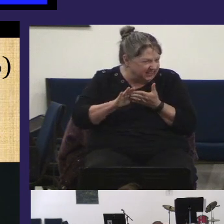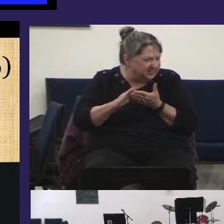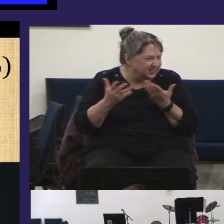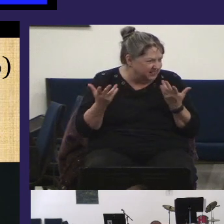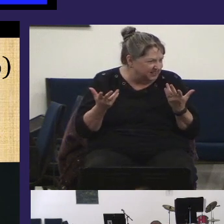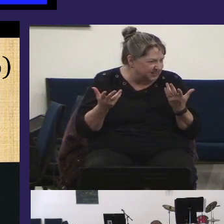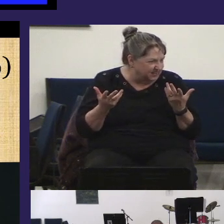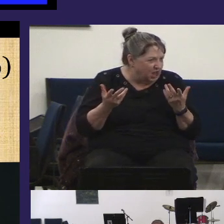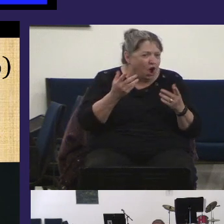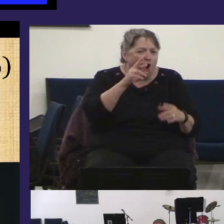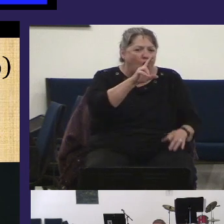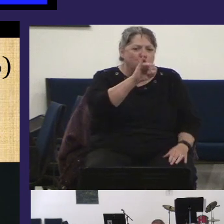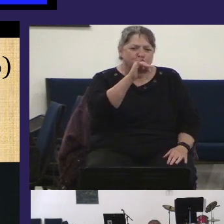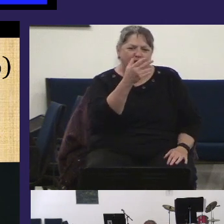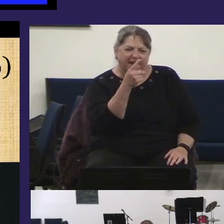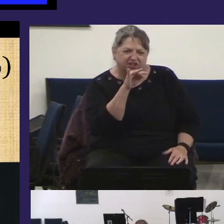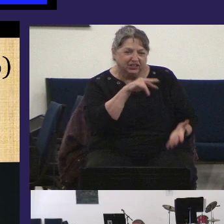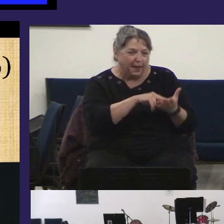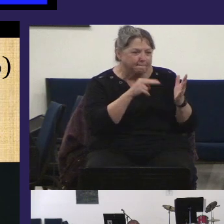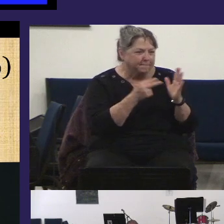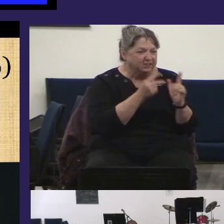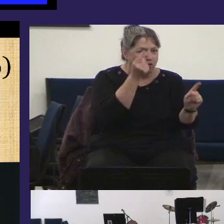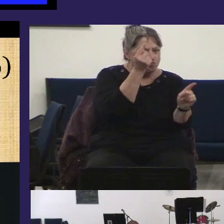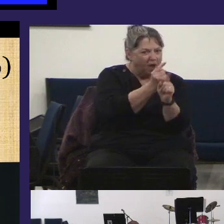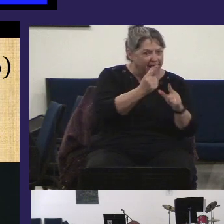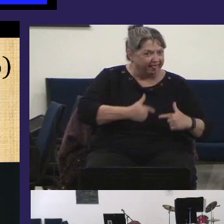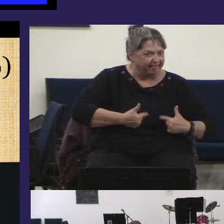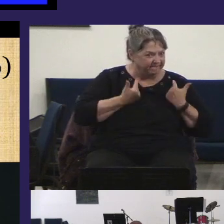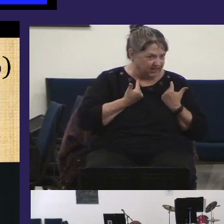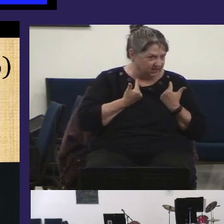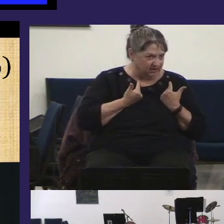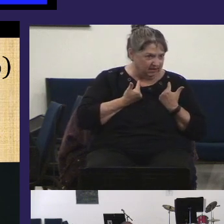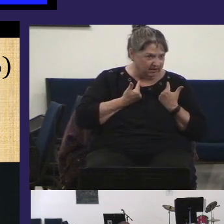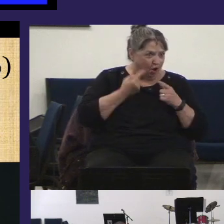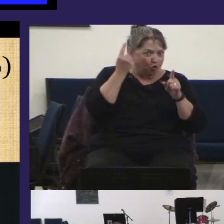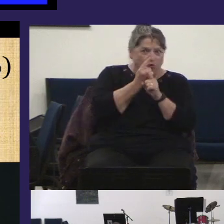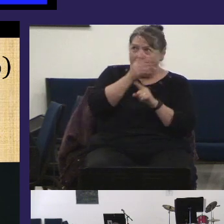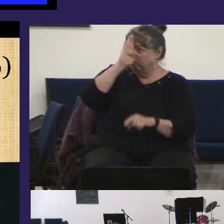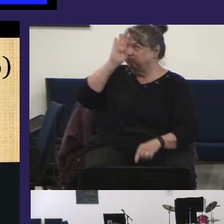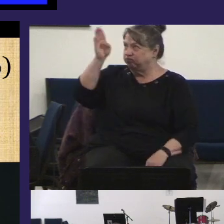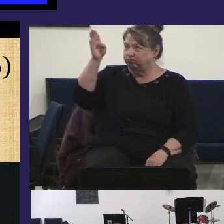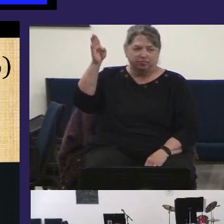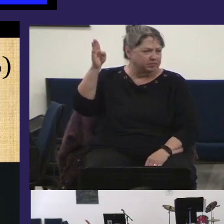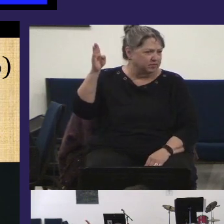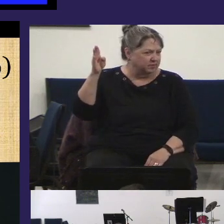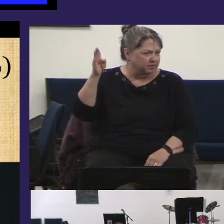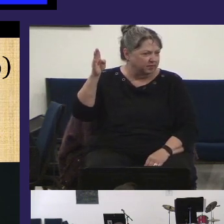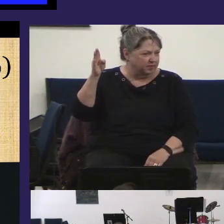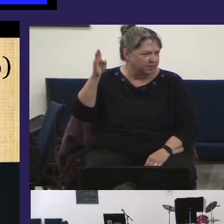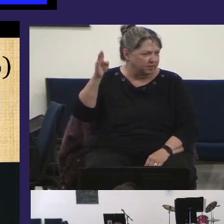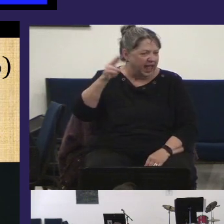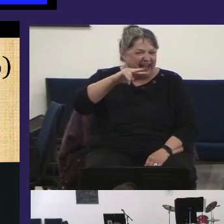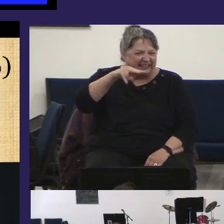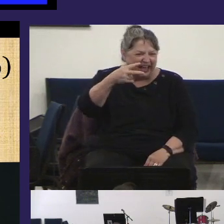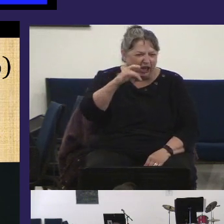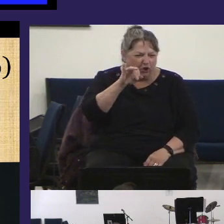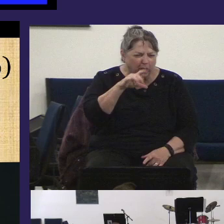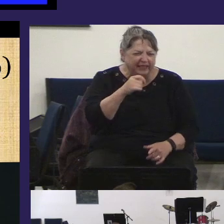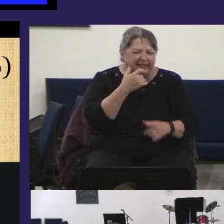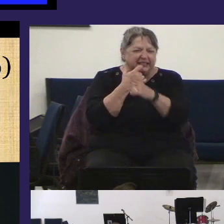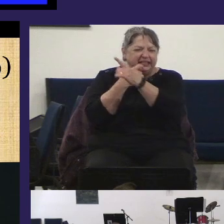2 Corinthians 5:21, God made Him who had no sin to be sin for us, so that in Him we might become the